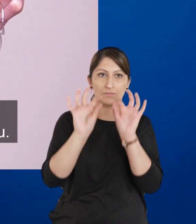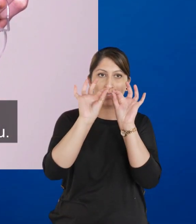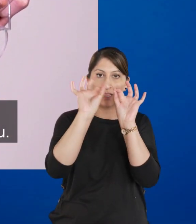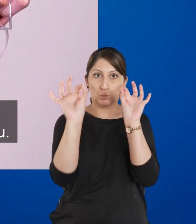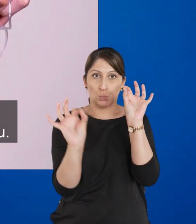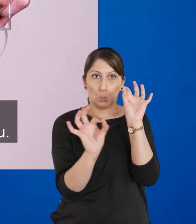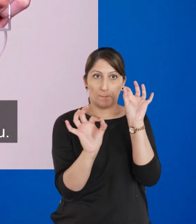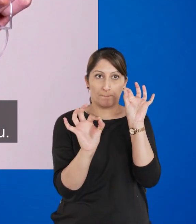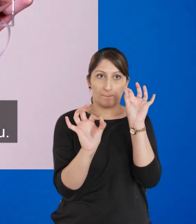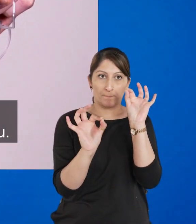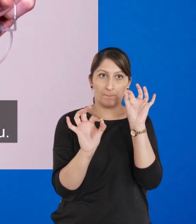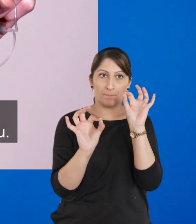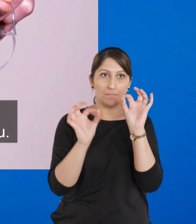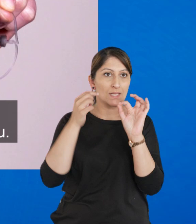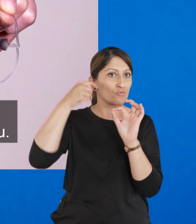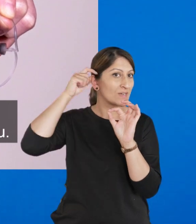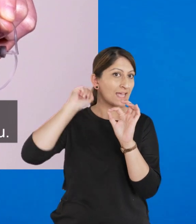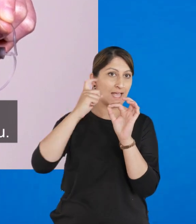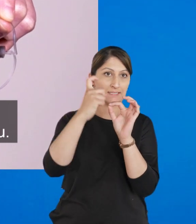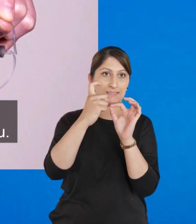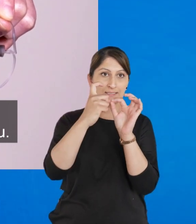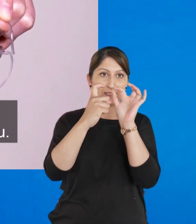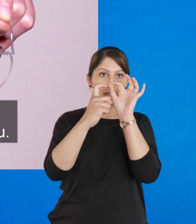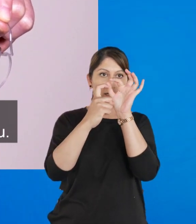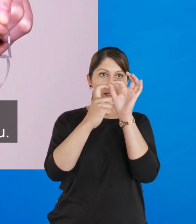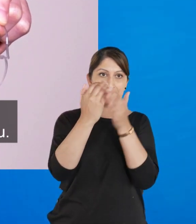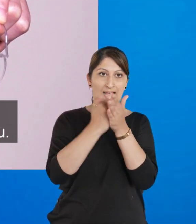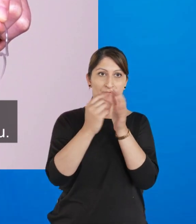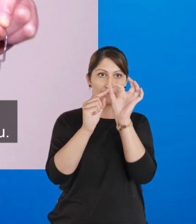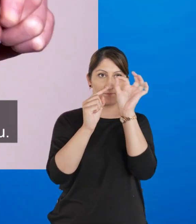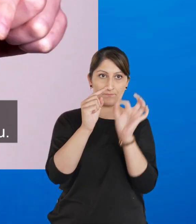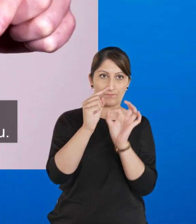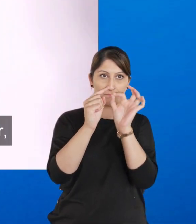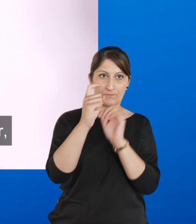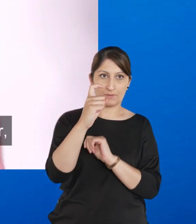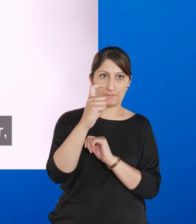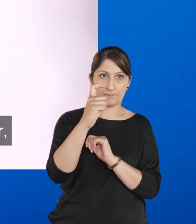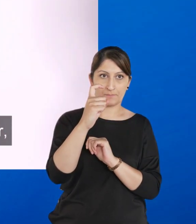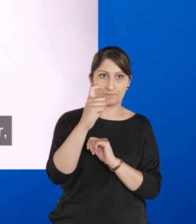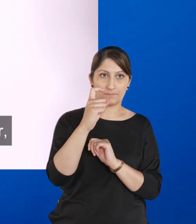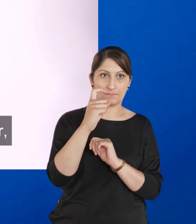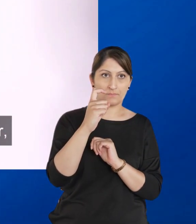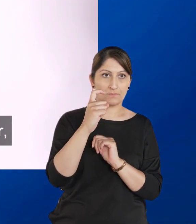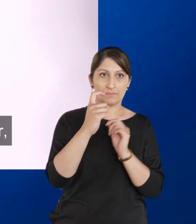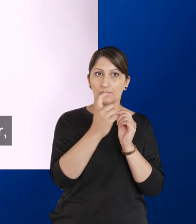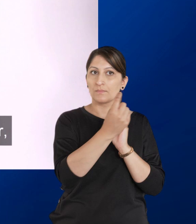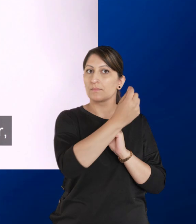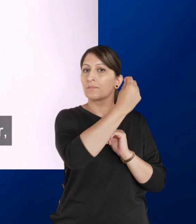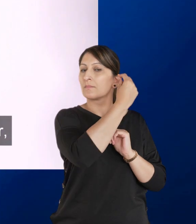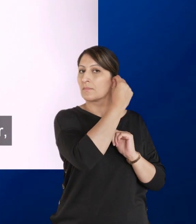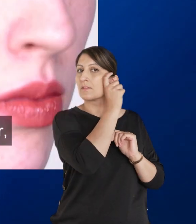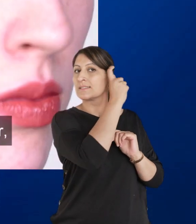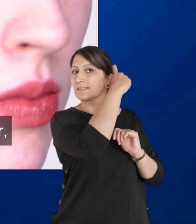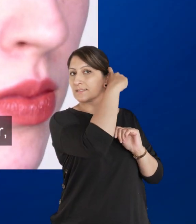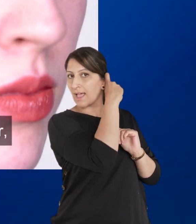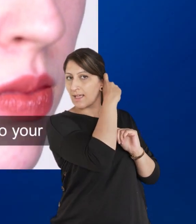aid in, hold the hearing aid with the back piece facing towards you. Slide the hearing aid up over the back of your